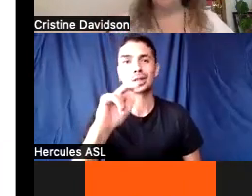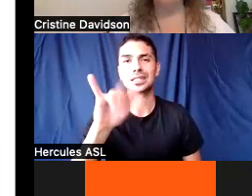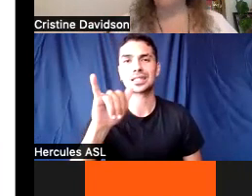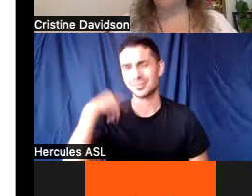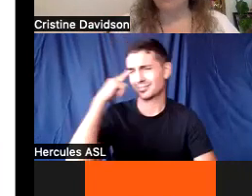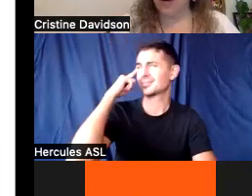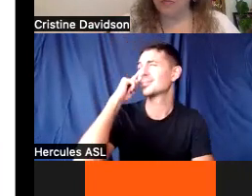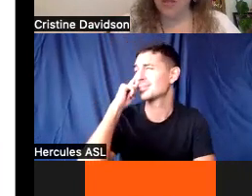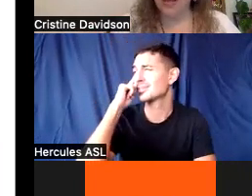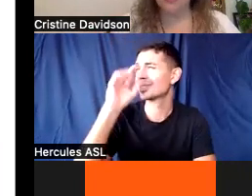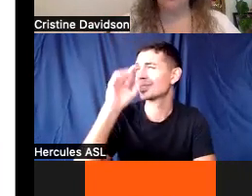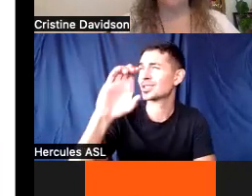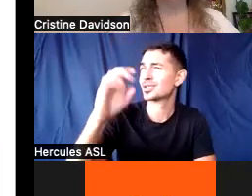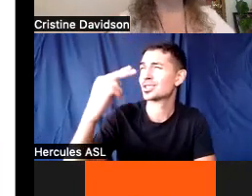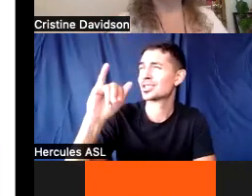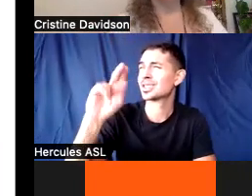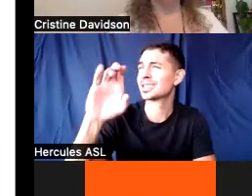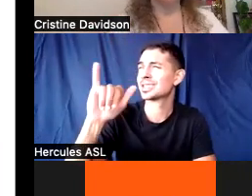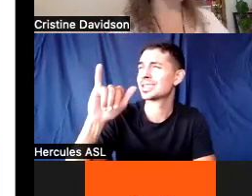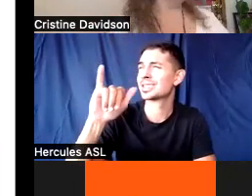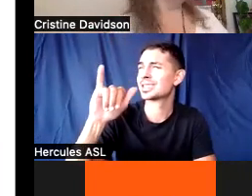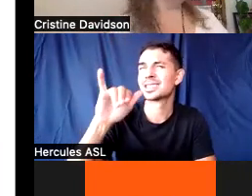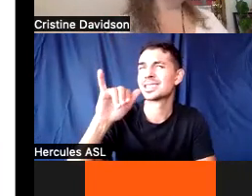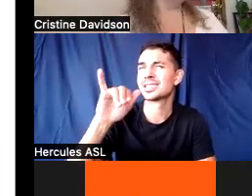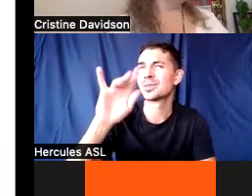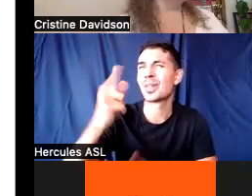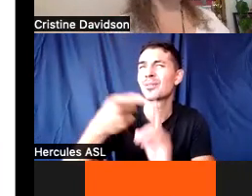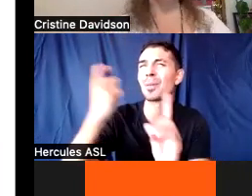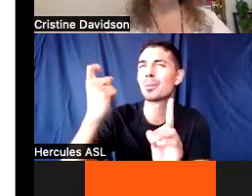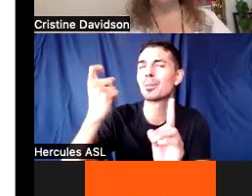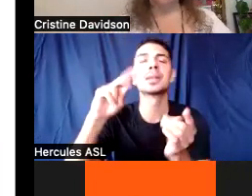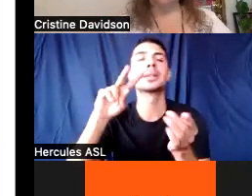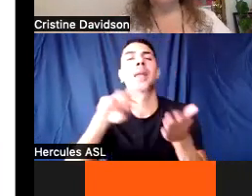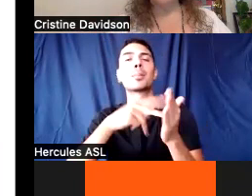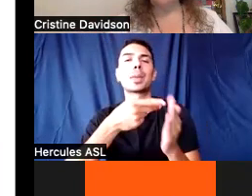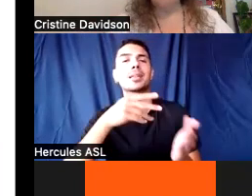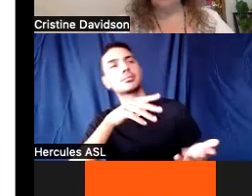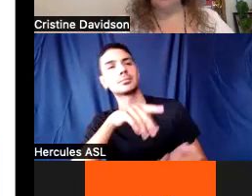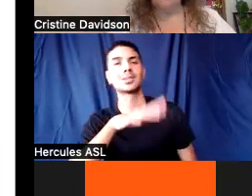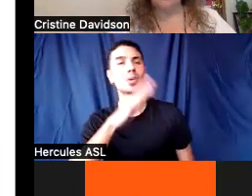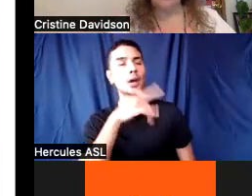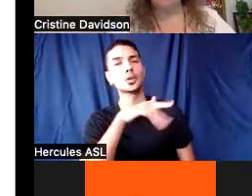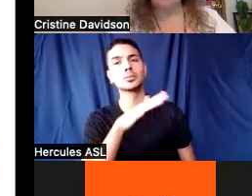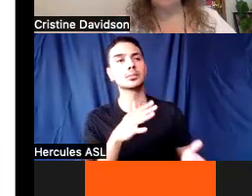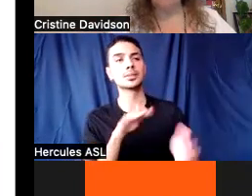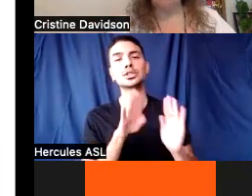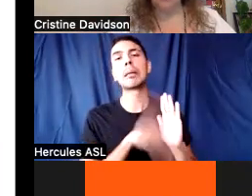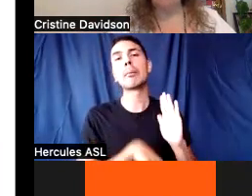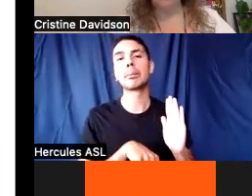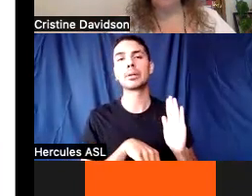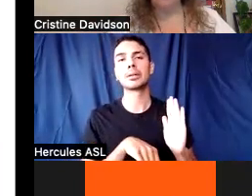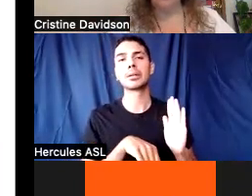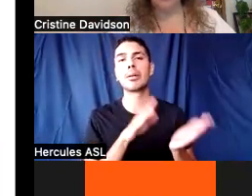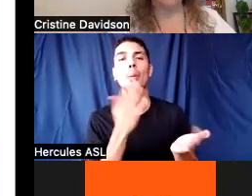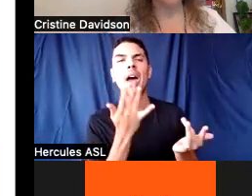where did that even come from? And so, of course, I tried to go back to sleep. And I'm laying there, and all of a sudden, my eyes, like, they